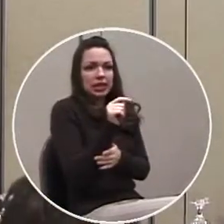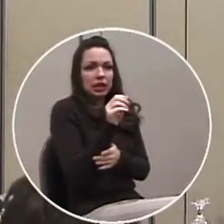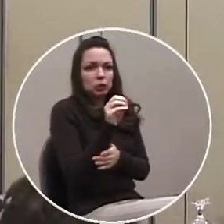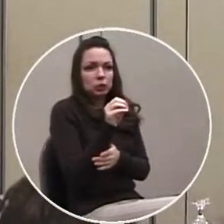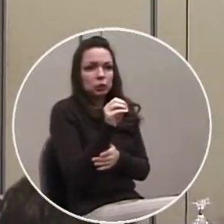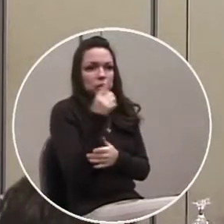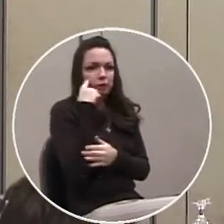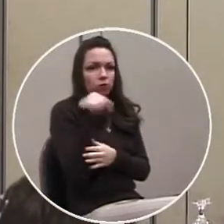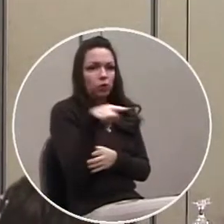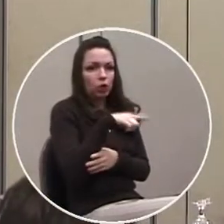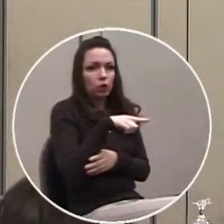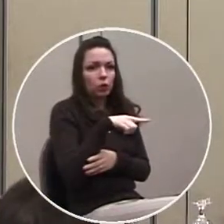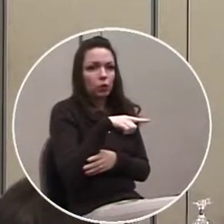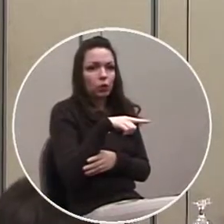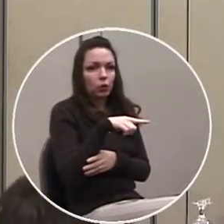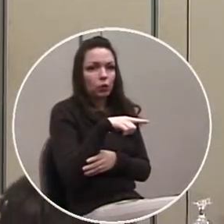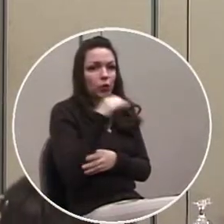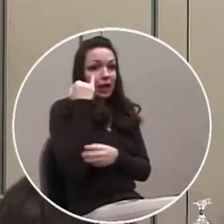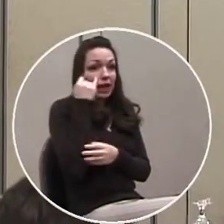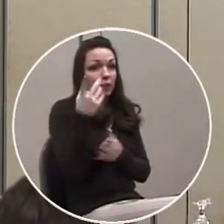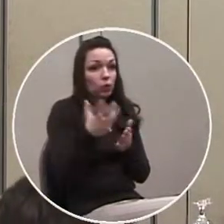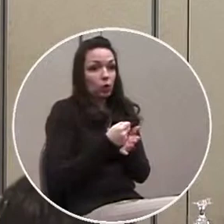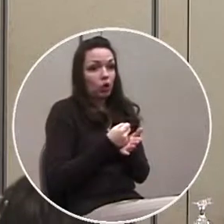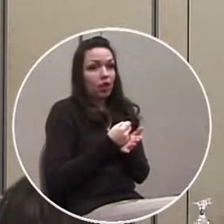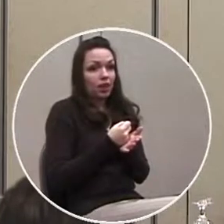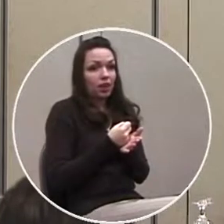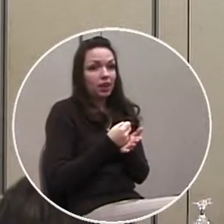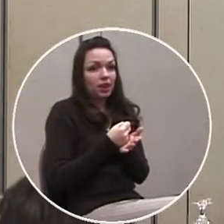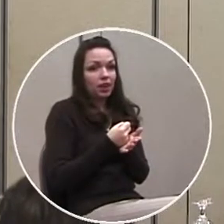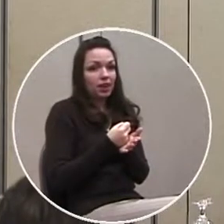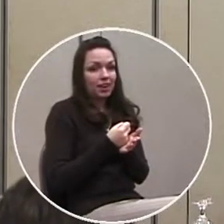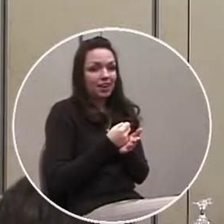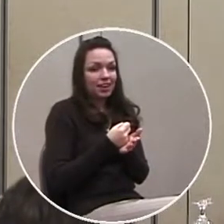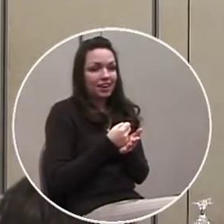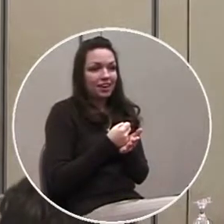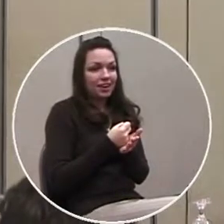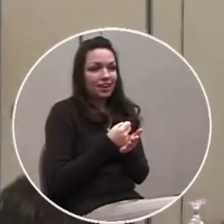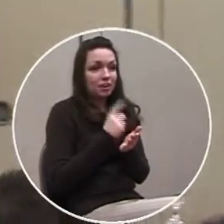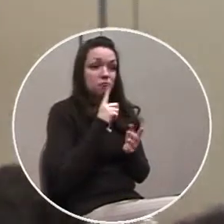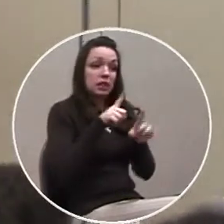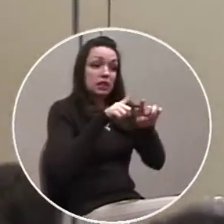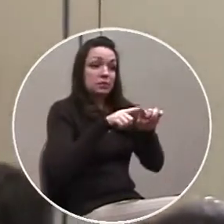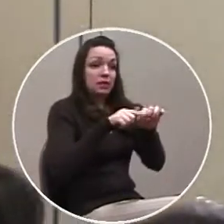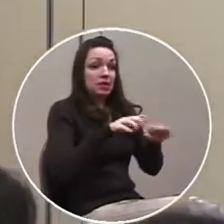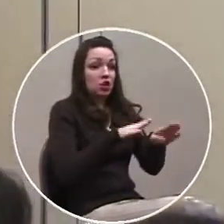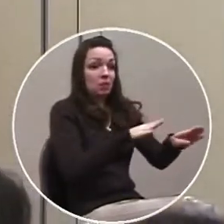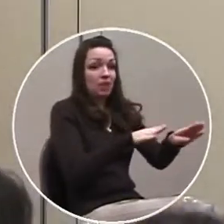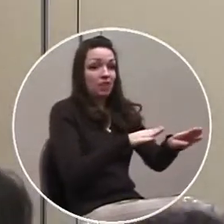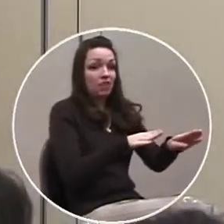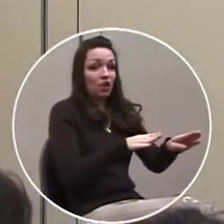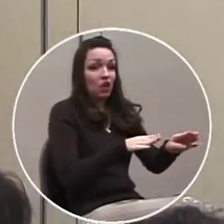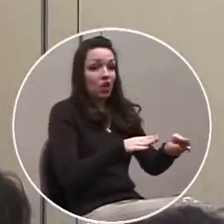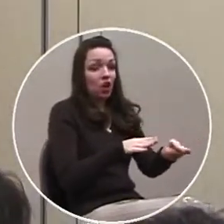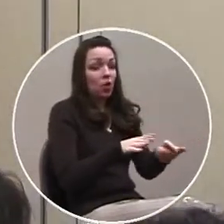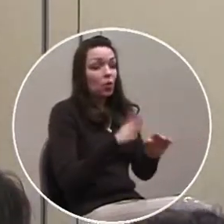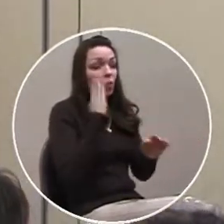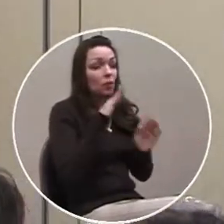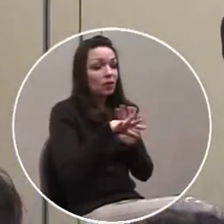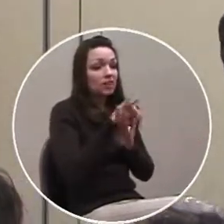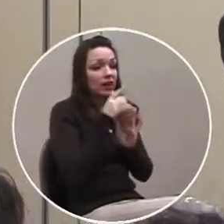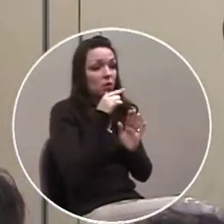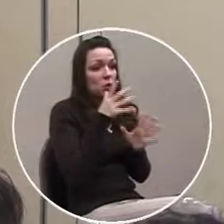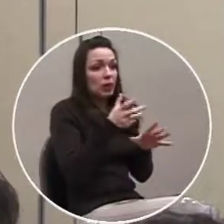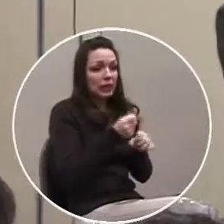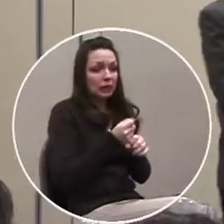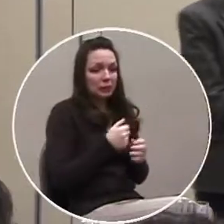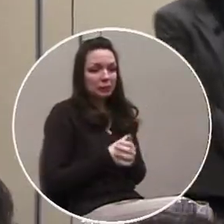were the first one here. No, no. It is contingent on behavior. You'll just have to hang on that one, won't you? We'll find out. Okay,